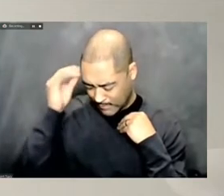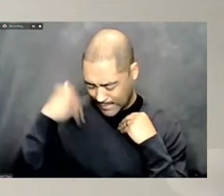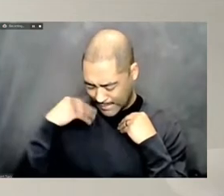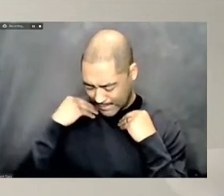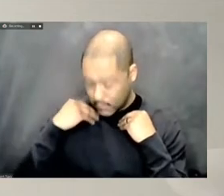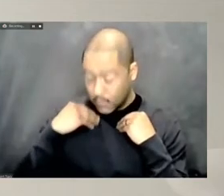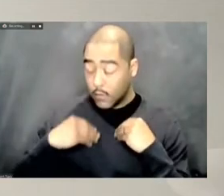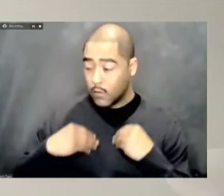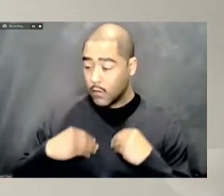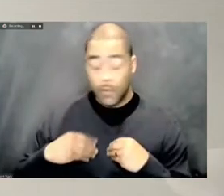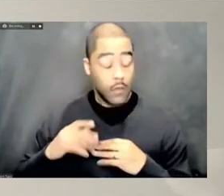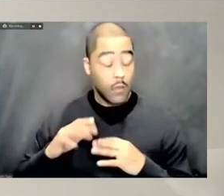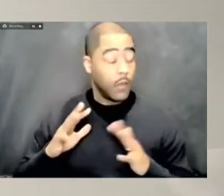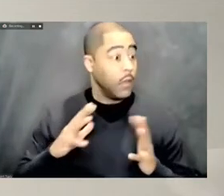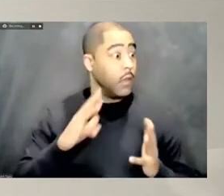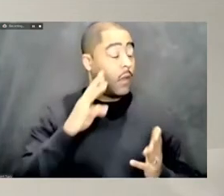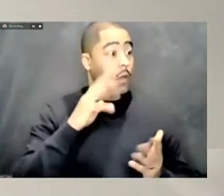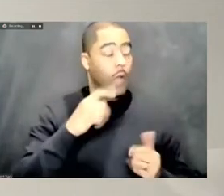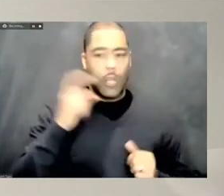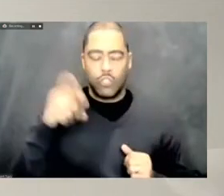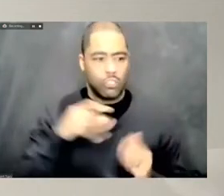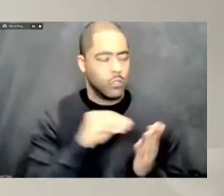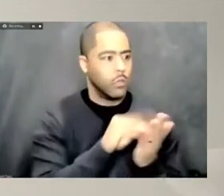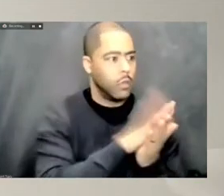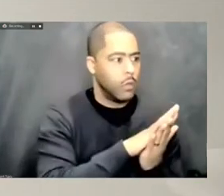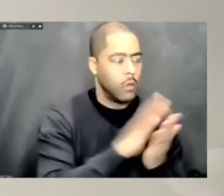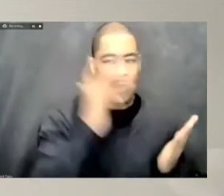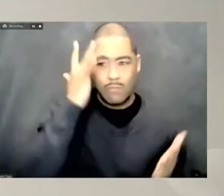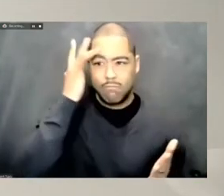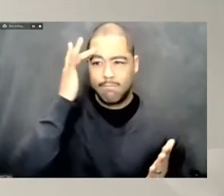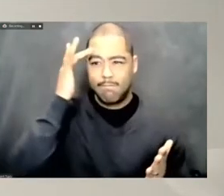garden. Moving rocks.